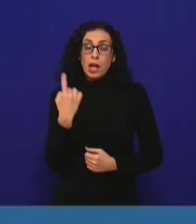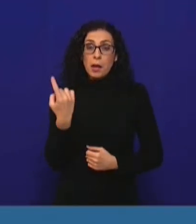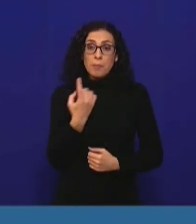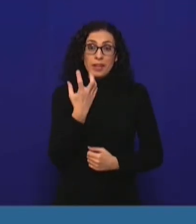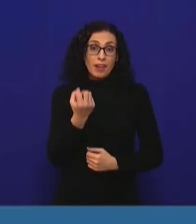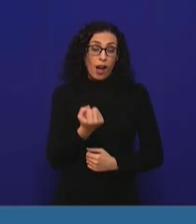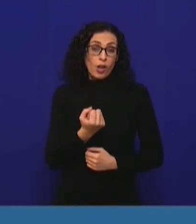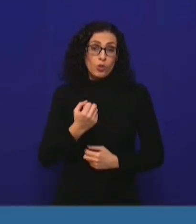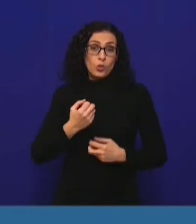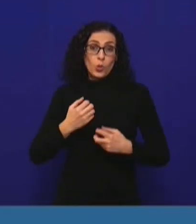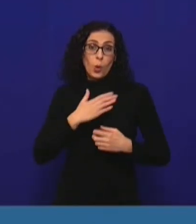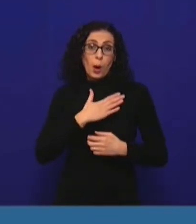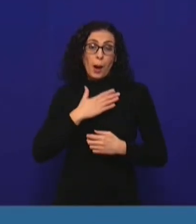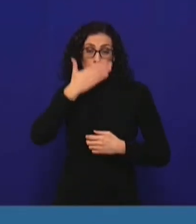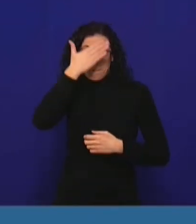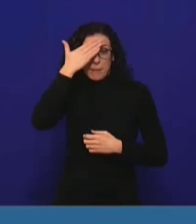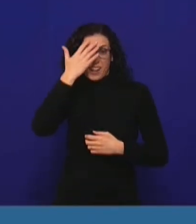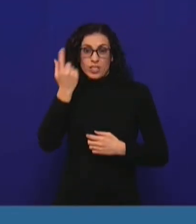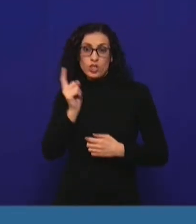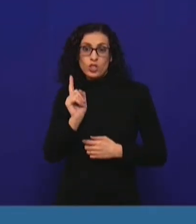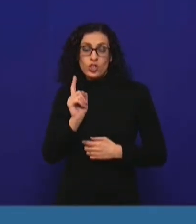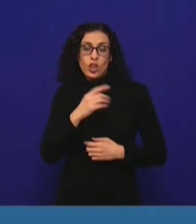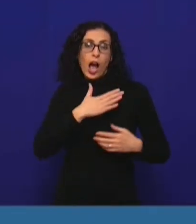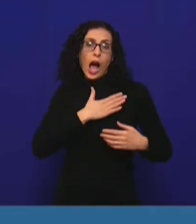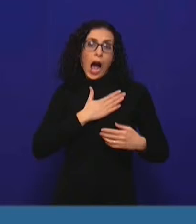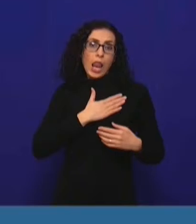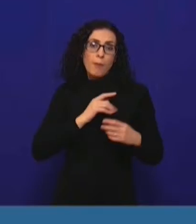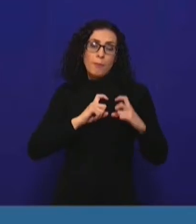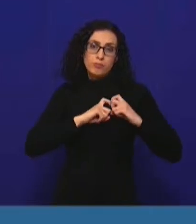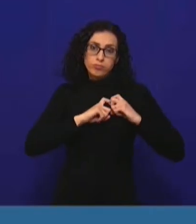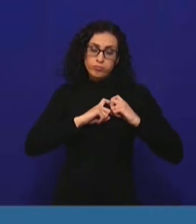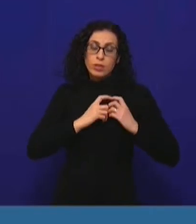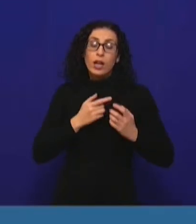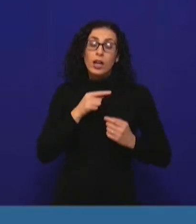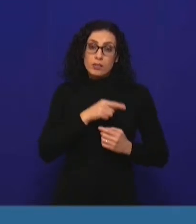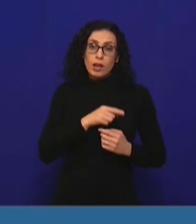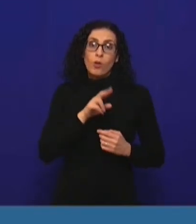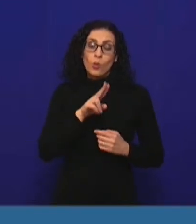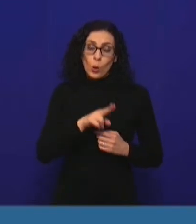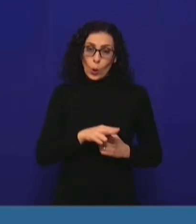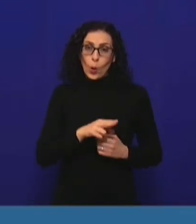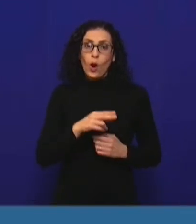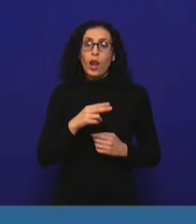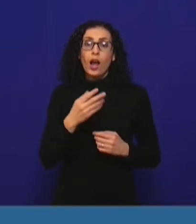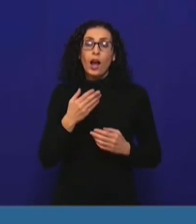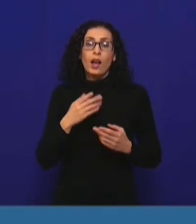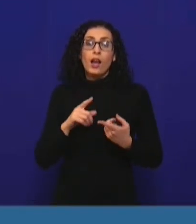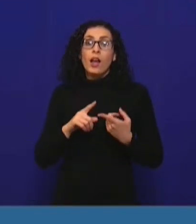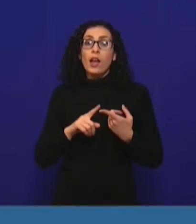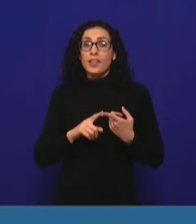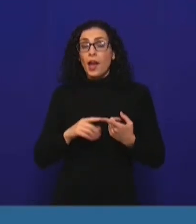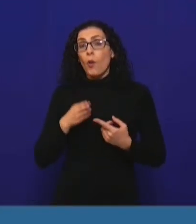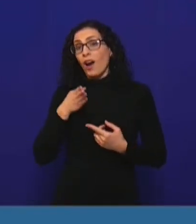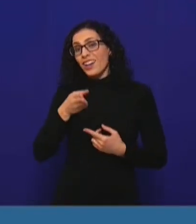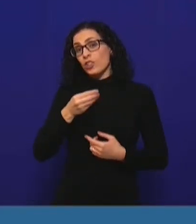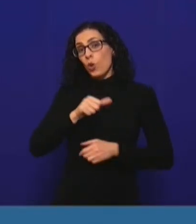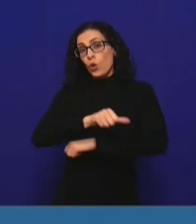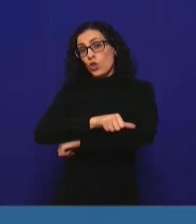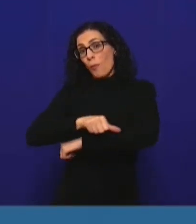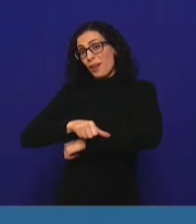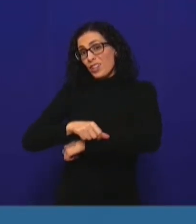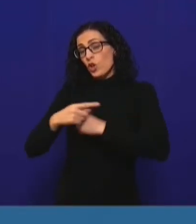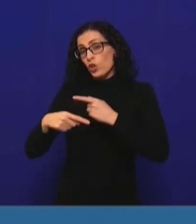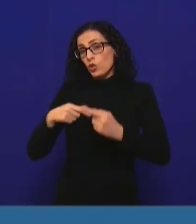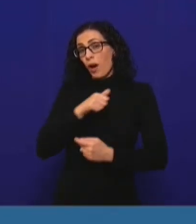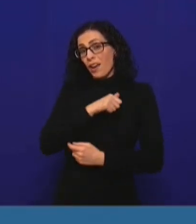batu b'mart tal-qalb li ħajsirilhom xi intervent mediku jew inkella li ħajkollhom bżonn xi kirurġija